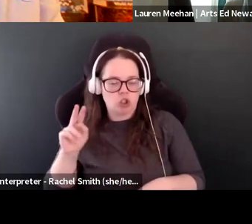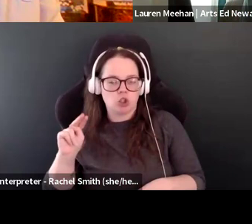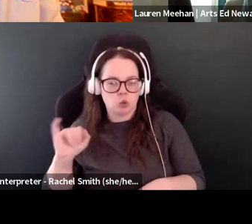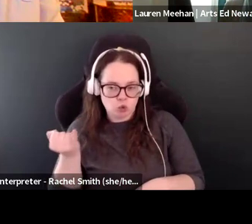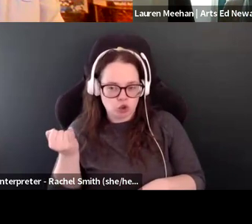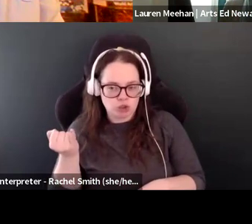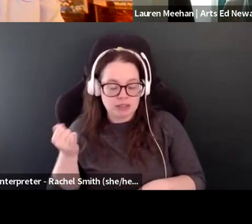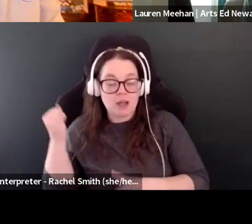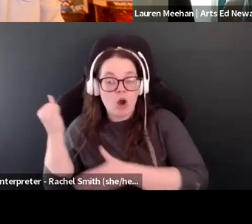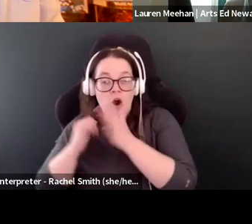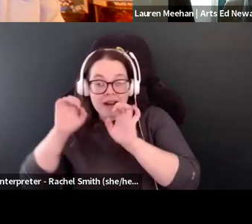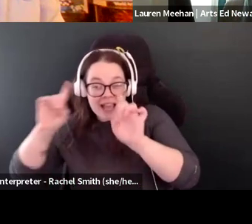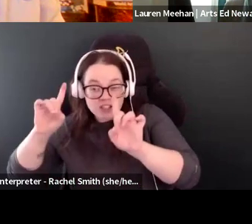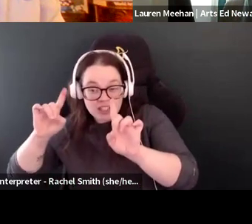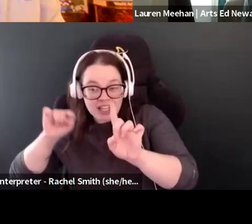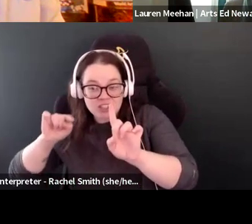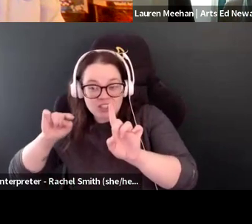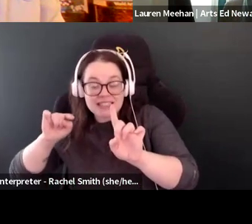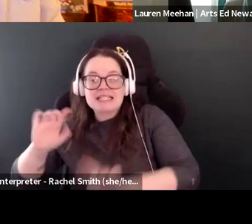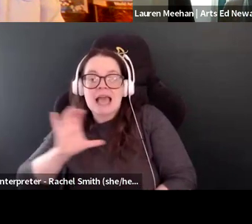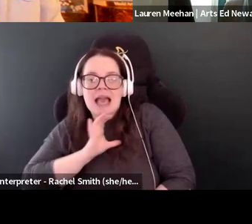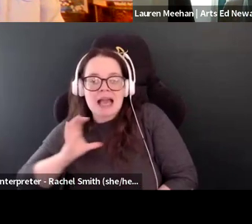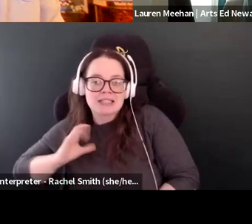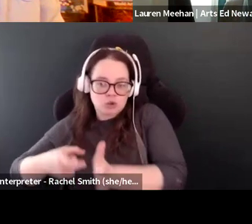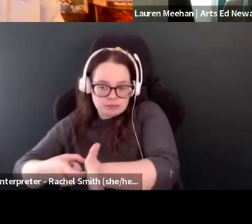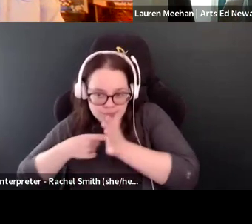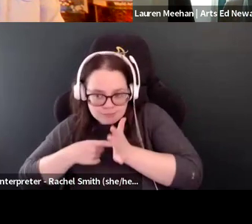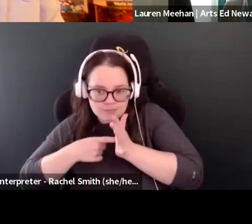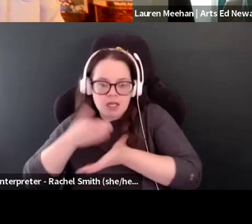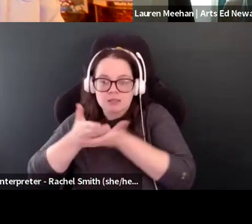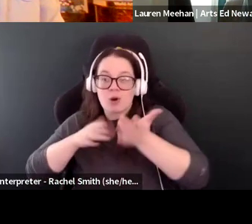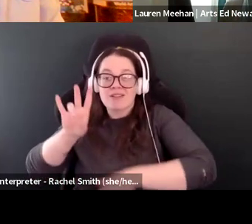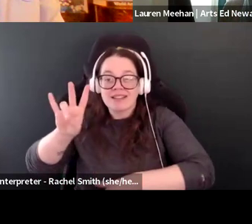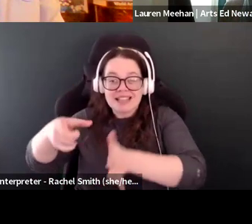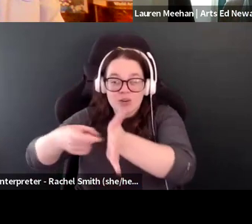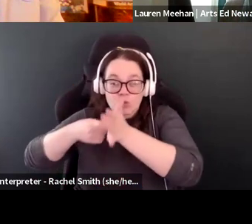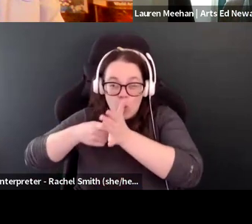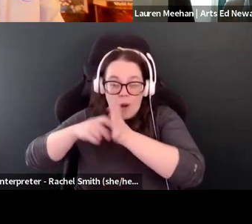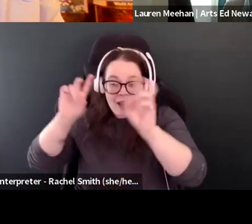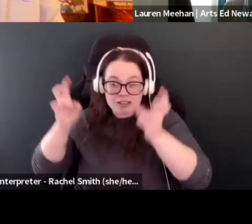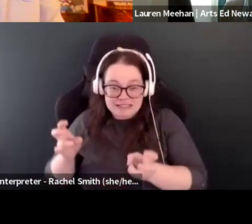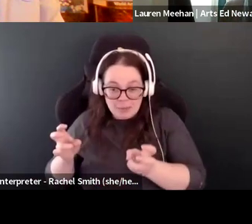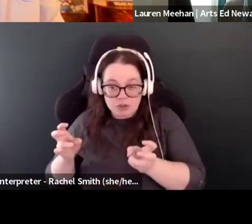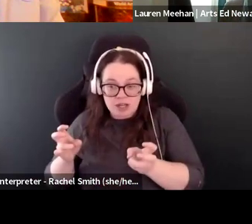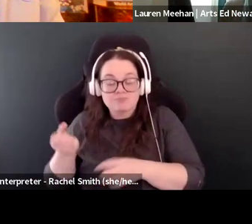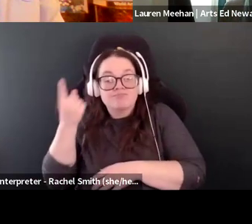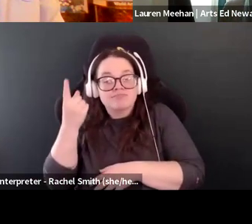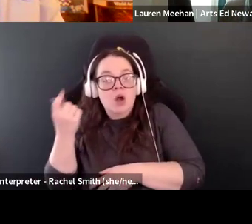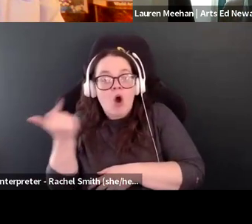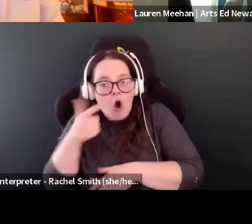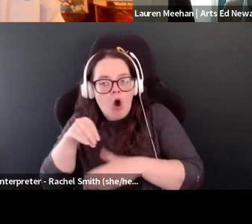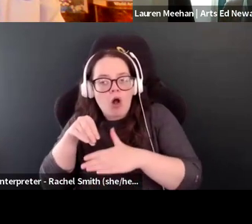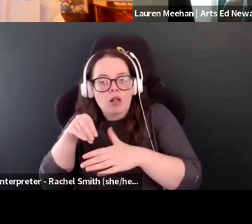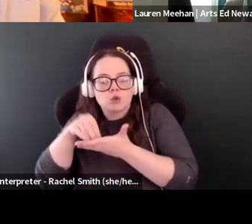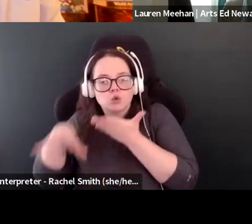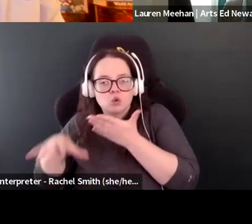arts education is actually constitutionally mandated. It's part of the 7 required subject areas that all students must have access to throughout